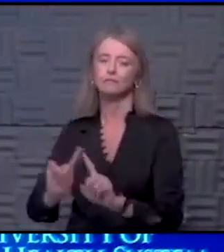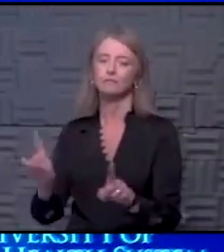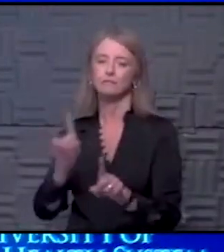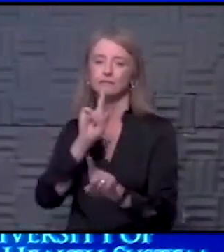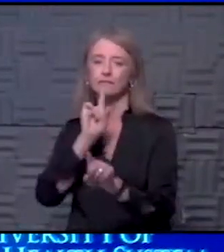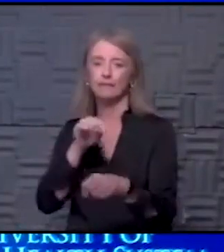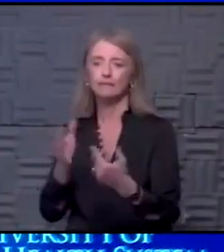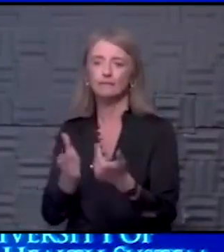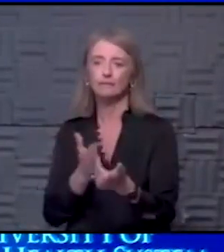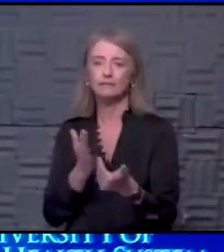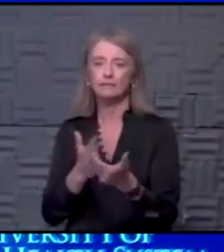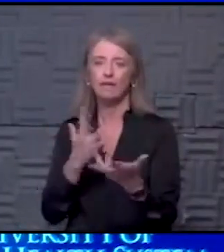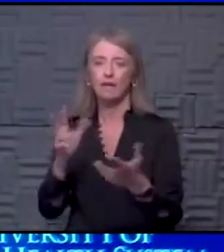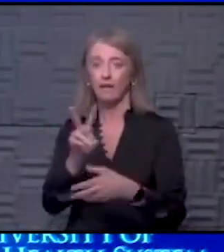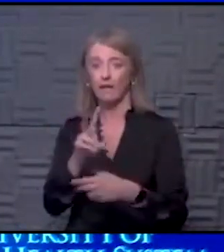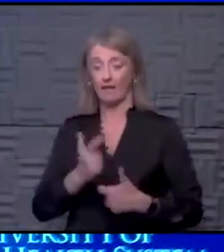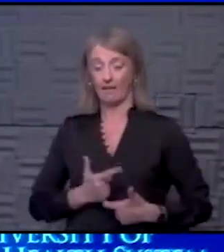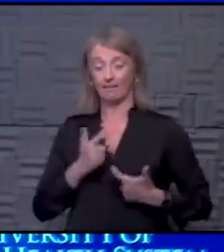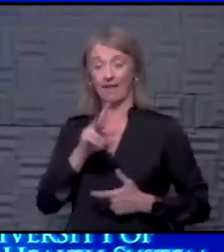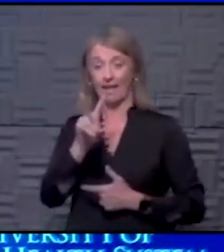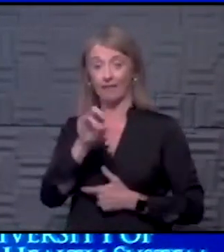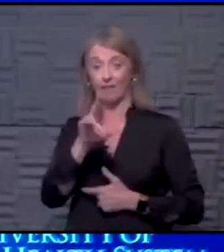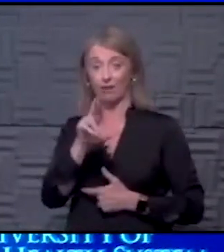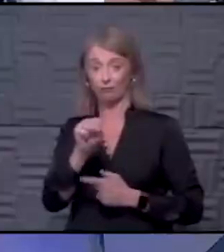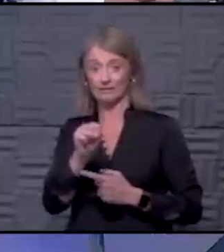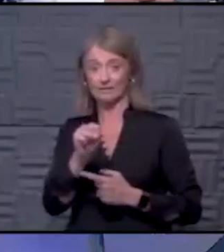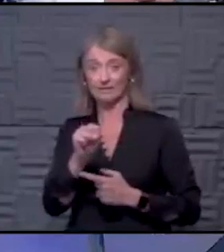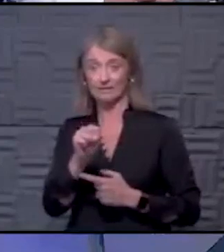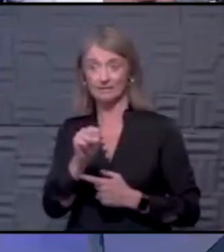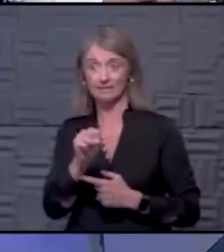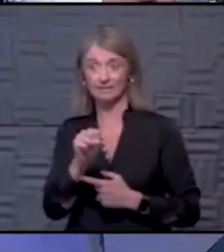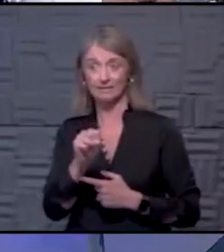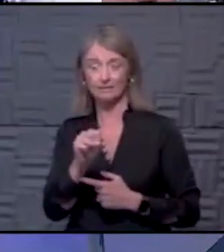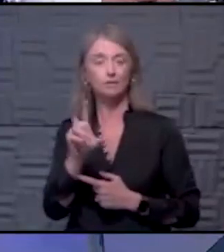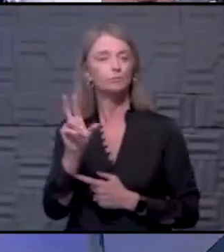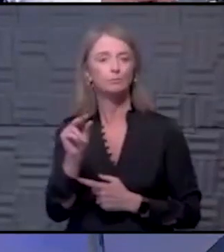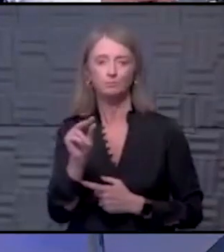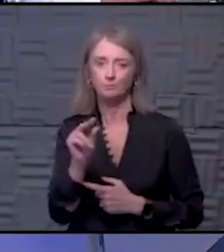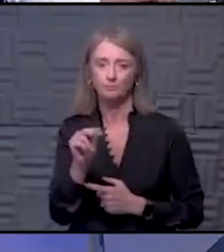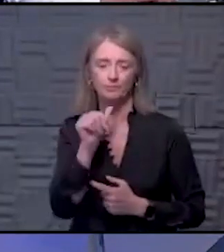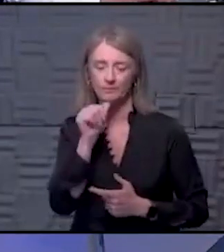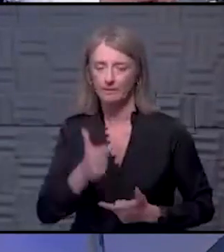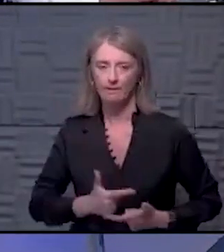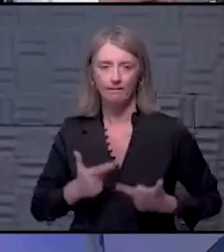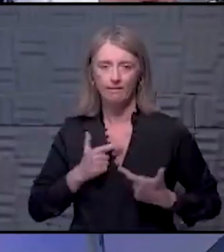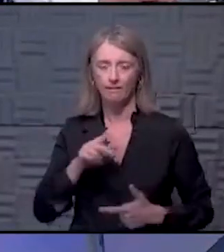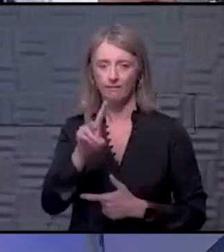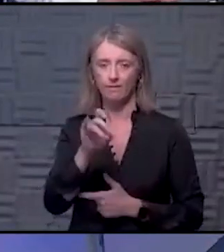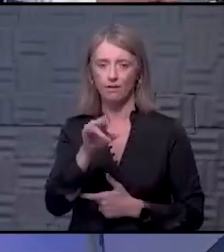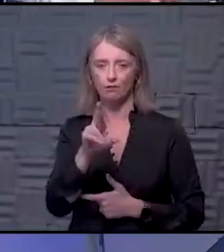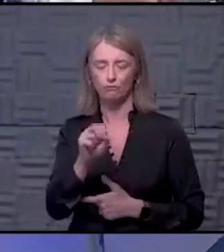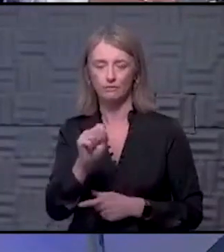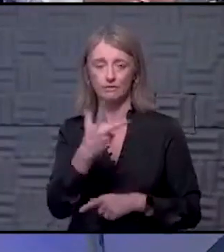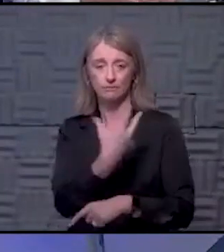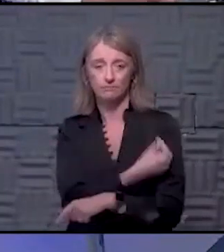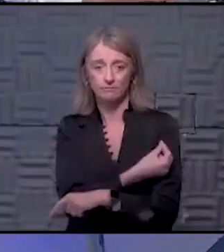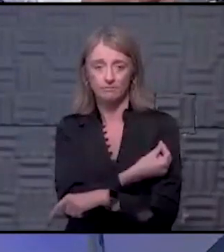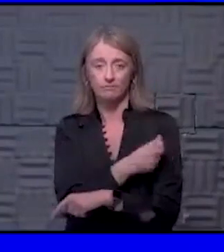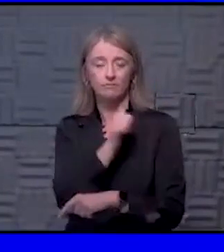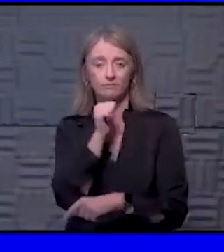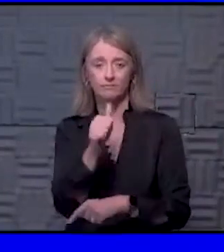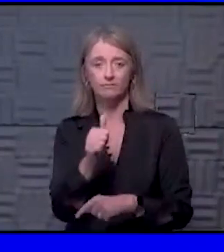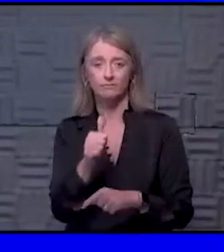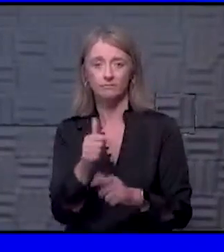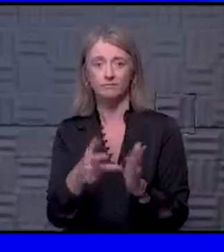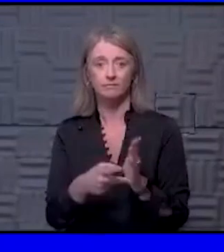to answer the question, is there a live virus in it? Yes. The short answer is no, it's not a live virus. Once it gets injected into you, it does